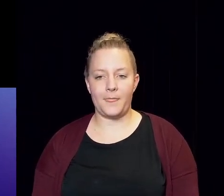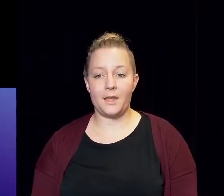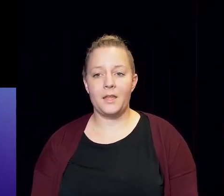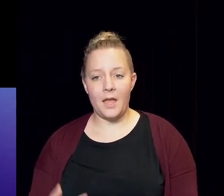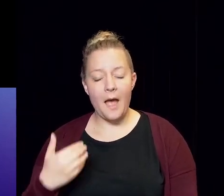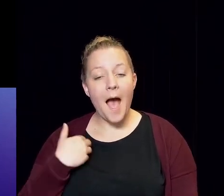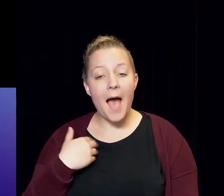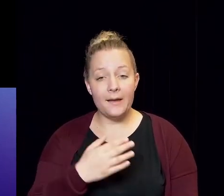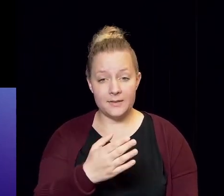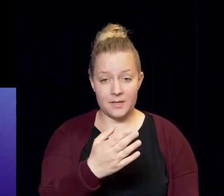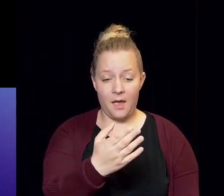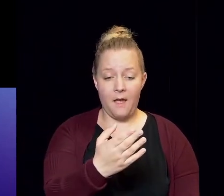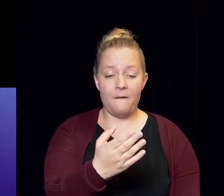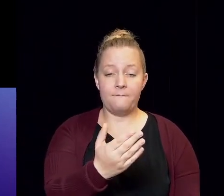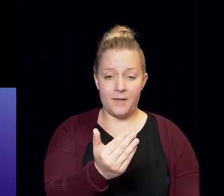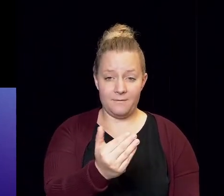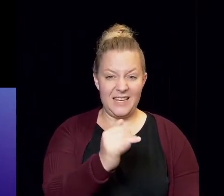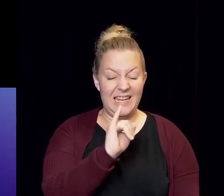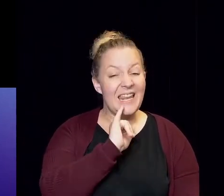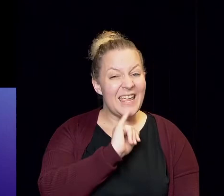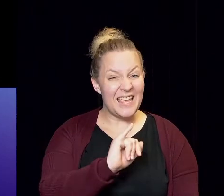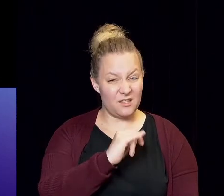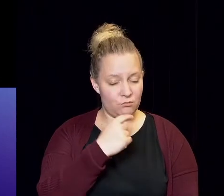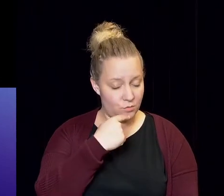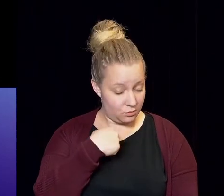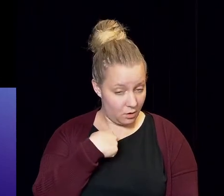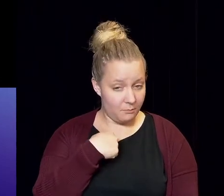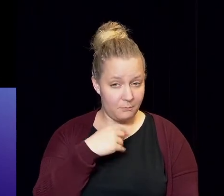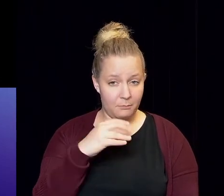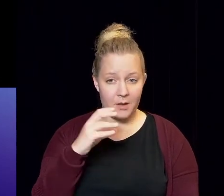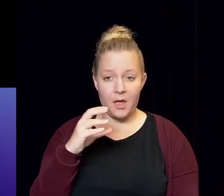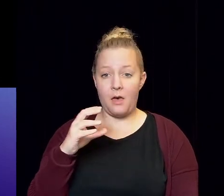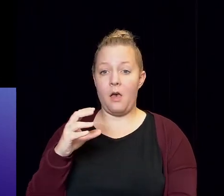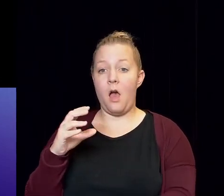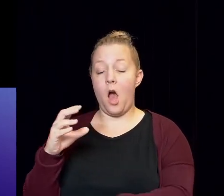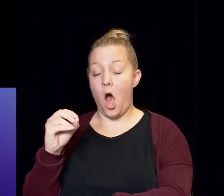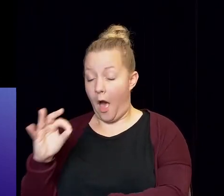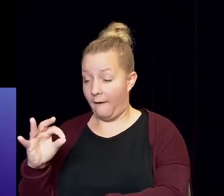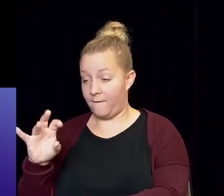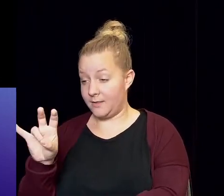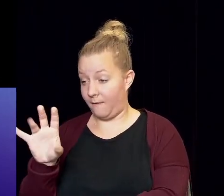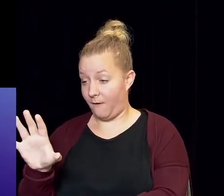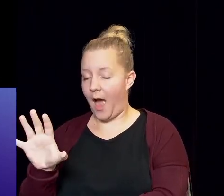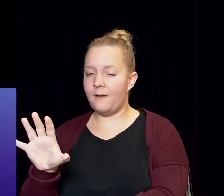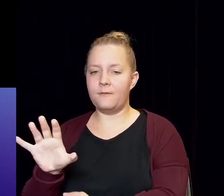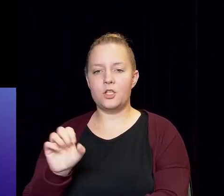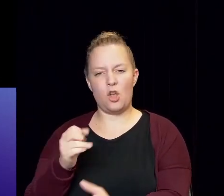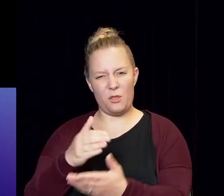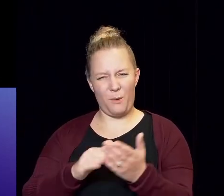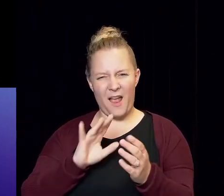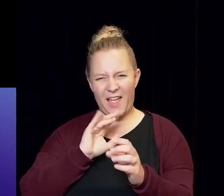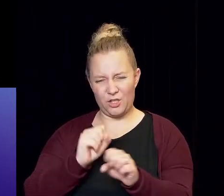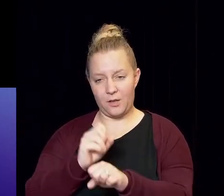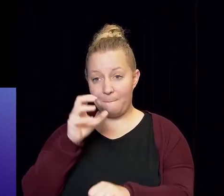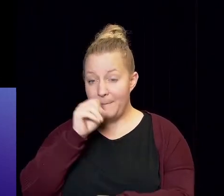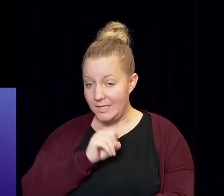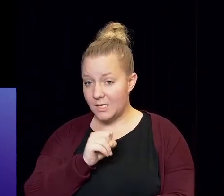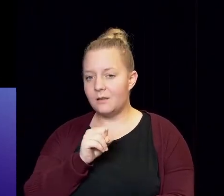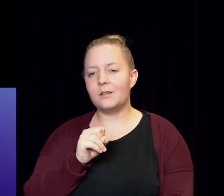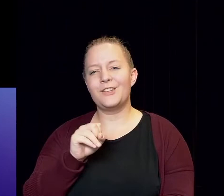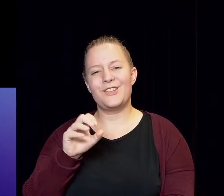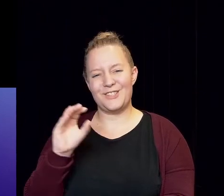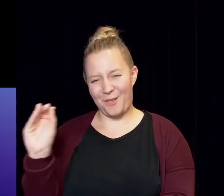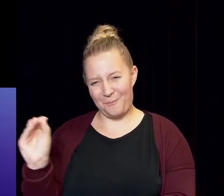It had a 15 is. It told me it's taken out of 75. So the part that I'm actually missing here is